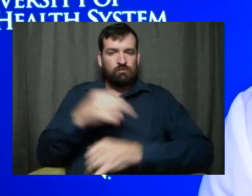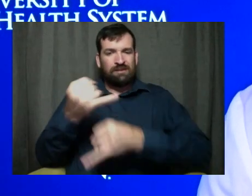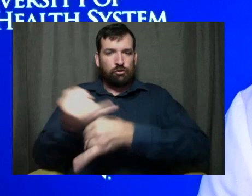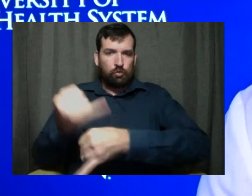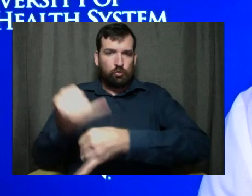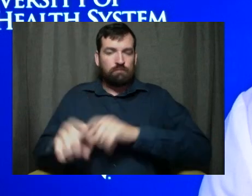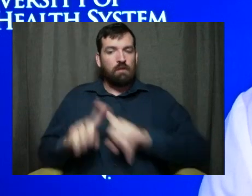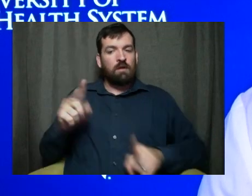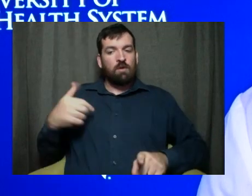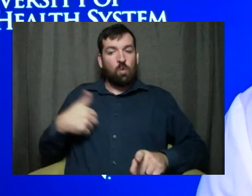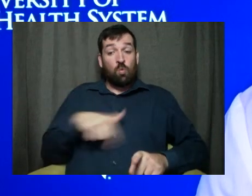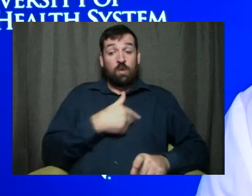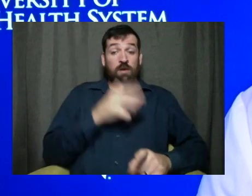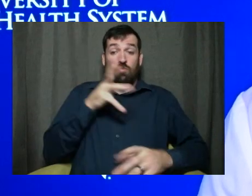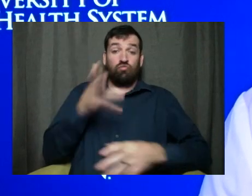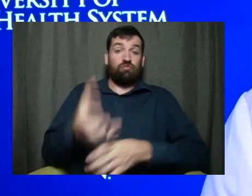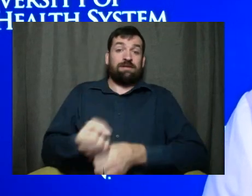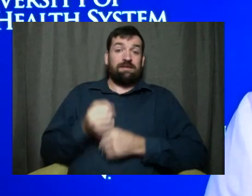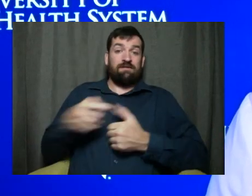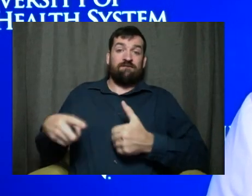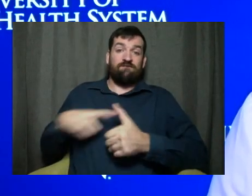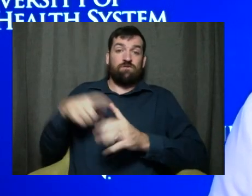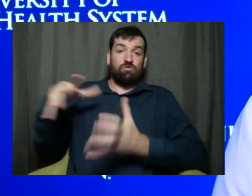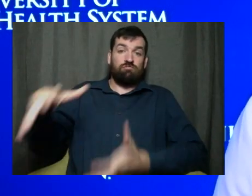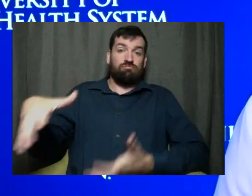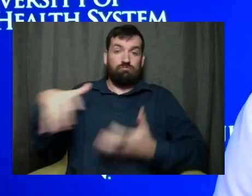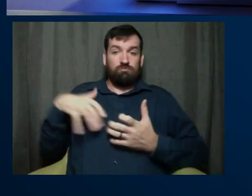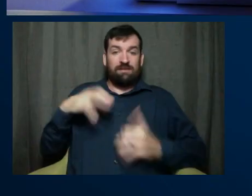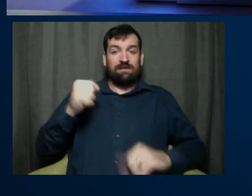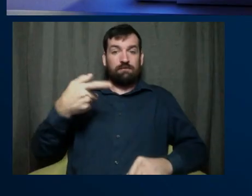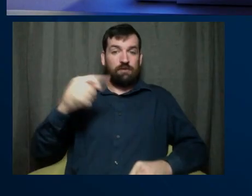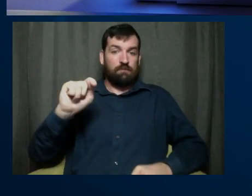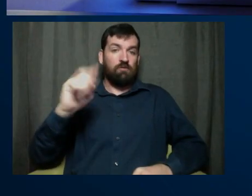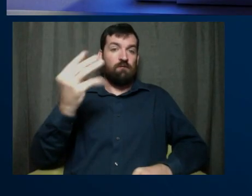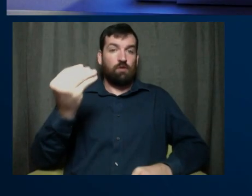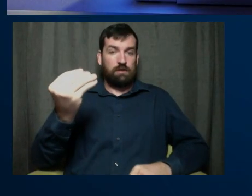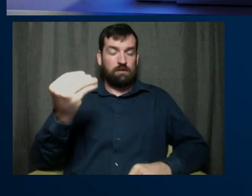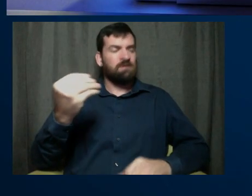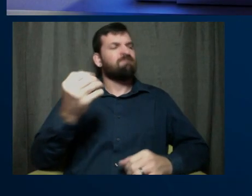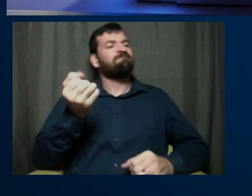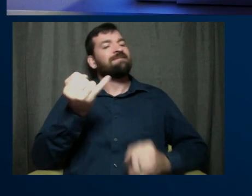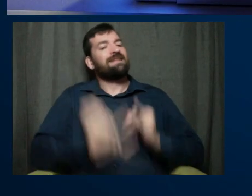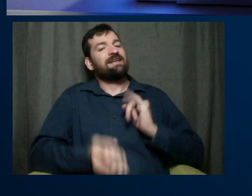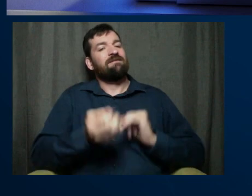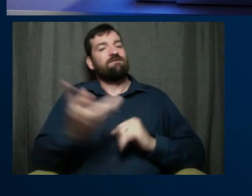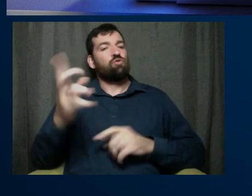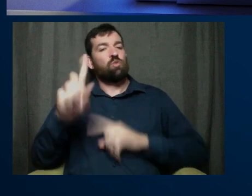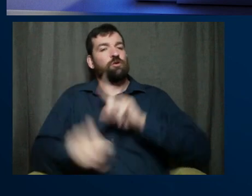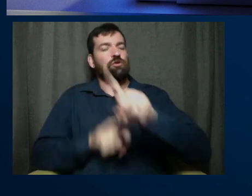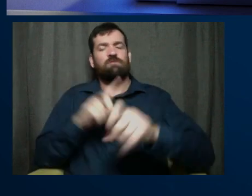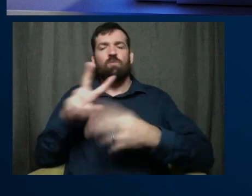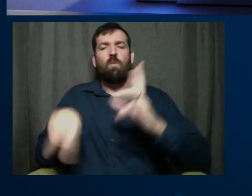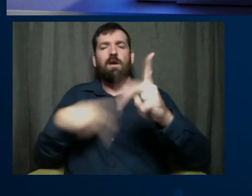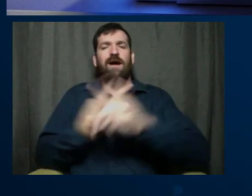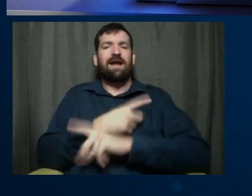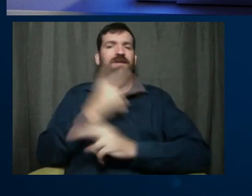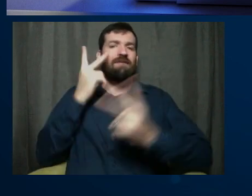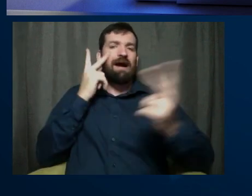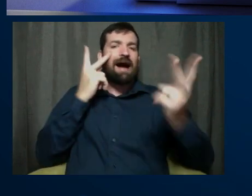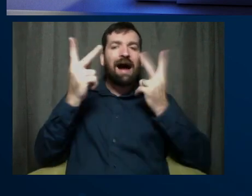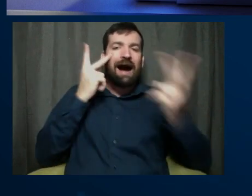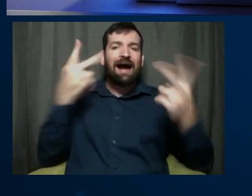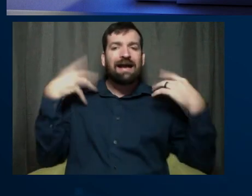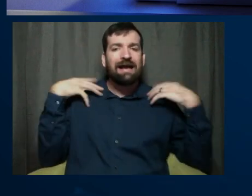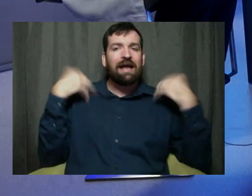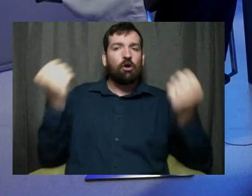getting our first shipment of boosters on September 14th. Last couple of questions. What type of eye health screenings are done? Can you tell if a